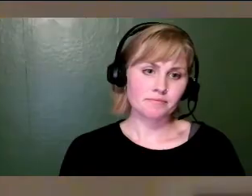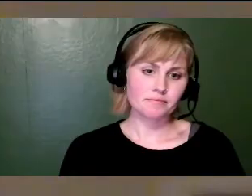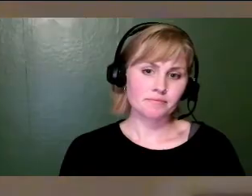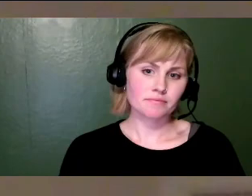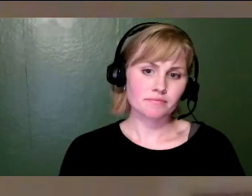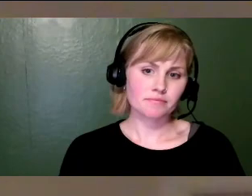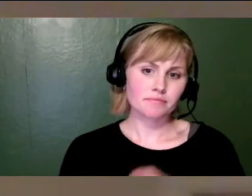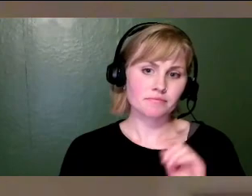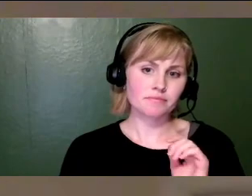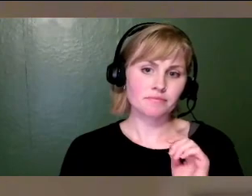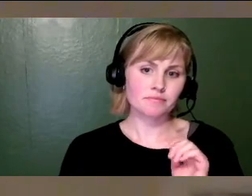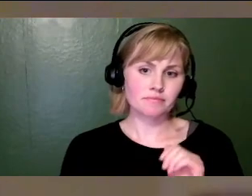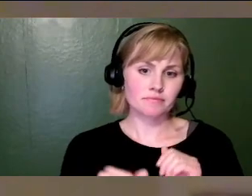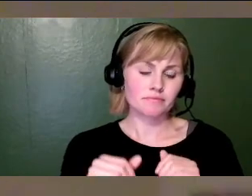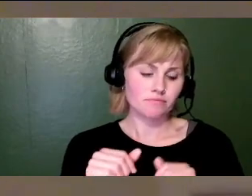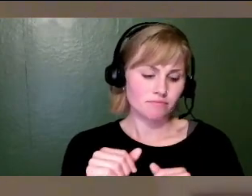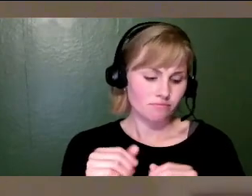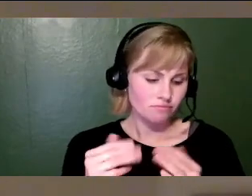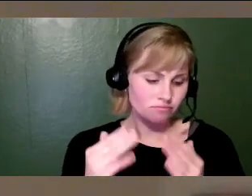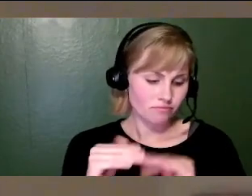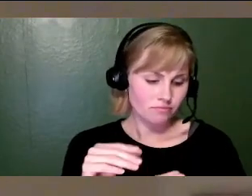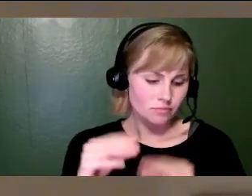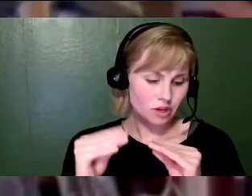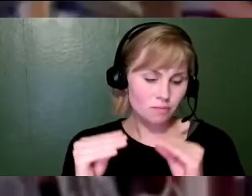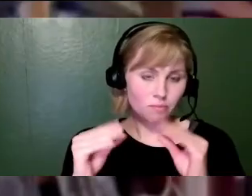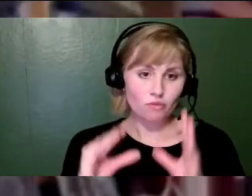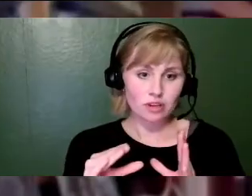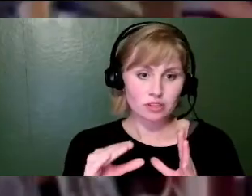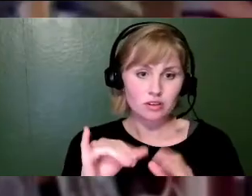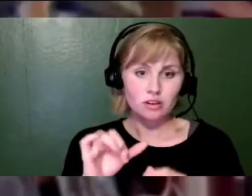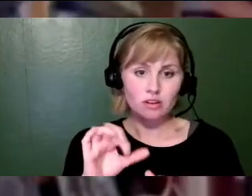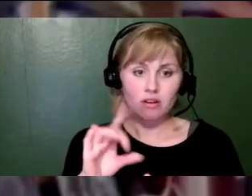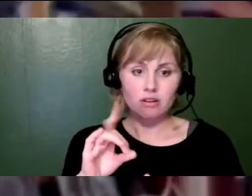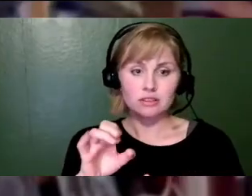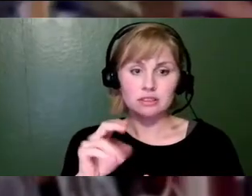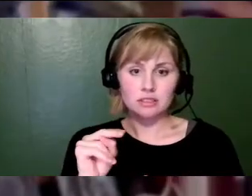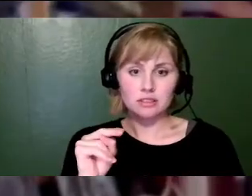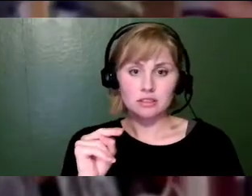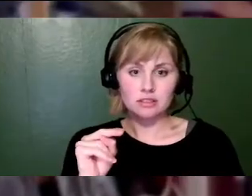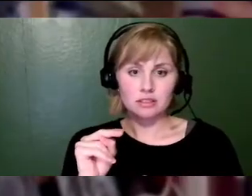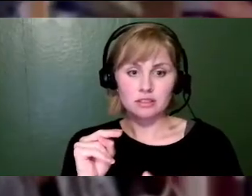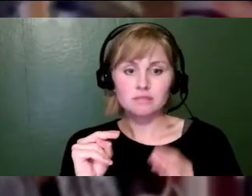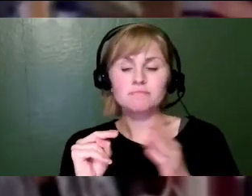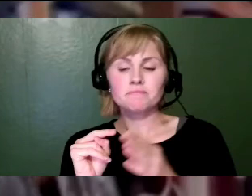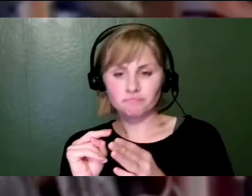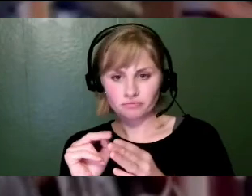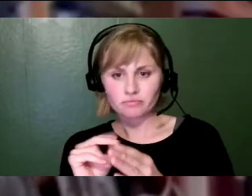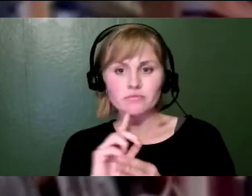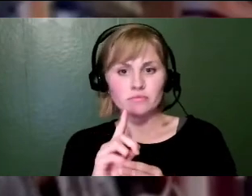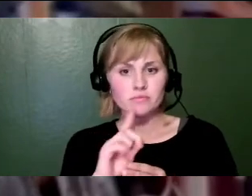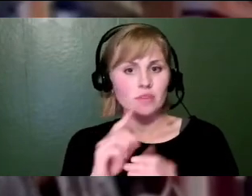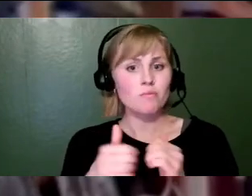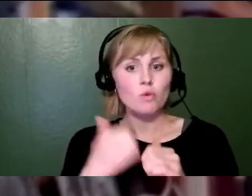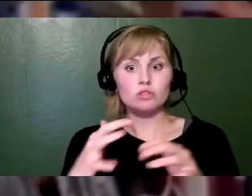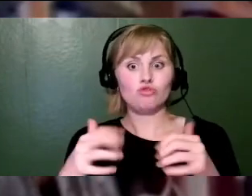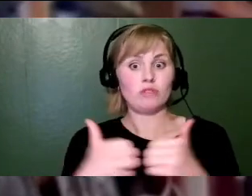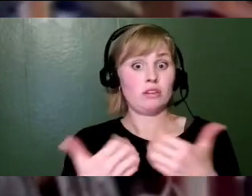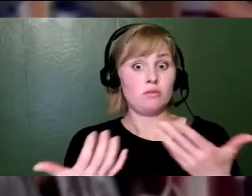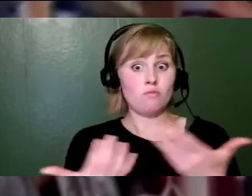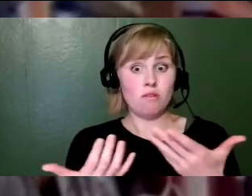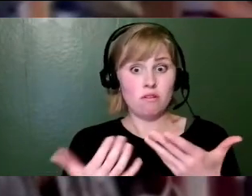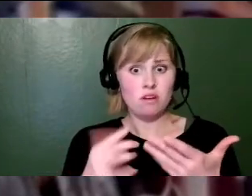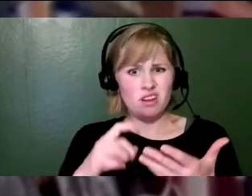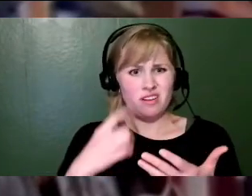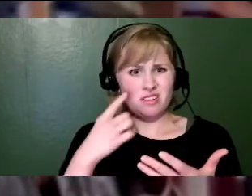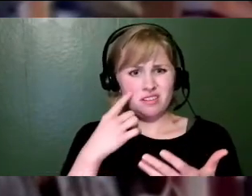Professor Yalden? Sure. Well, the hardest part, of course, was thinking through how one was going to